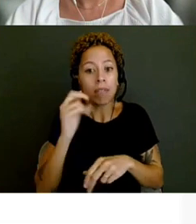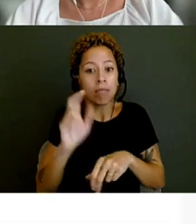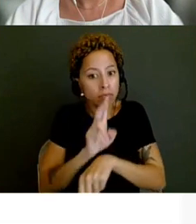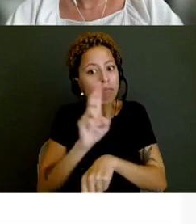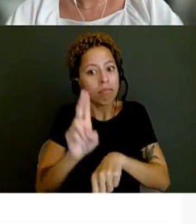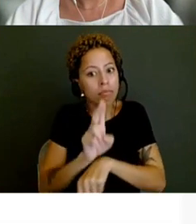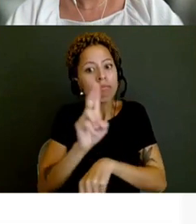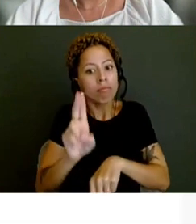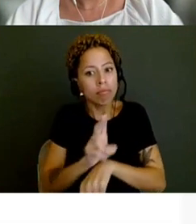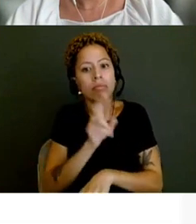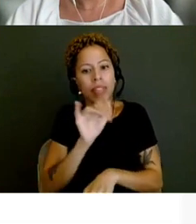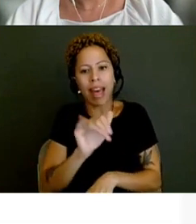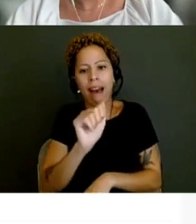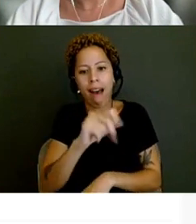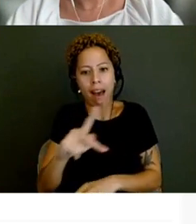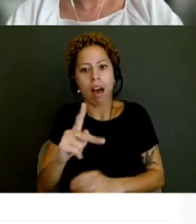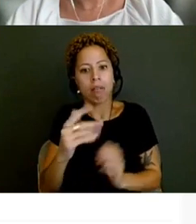more